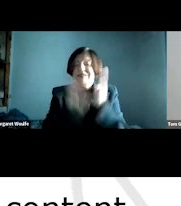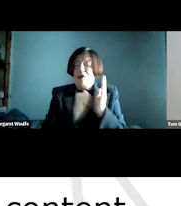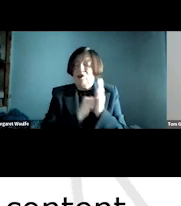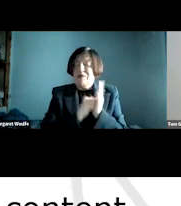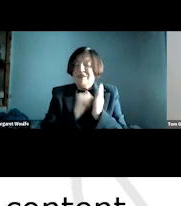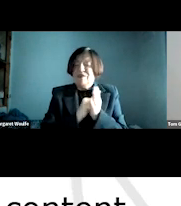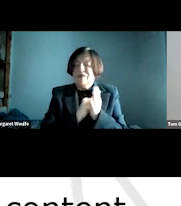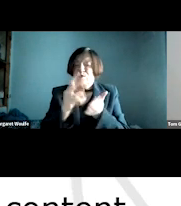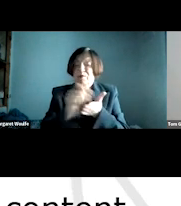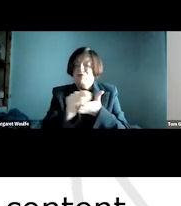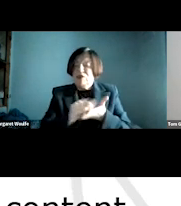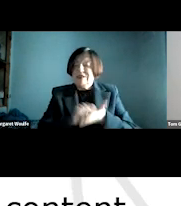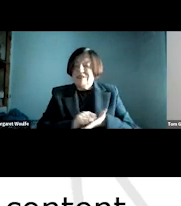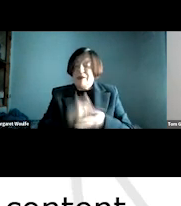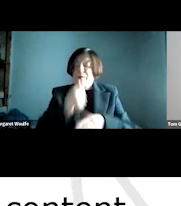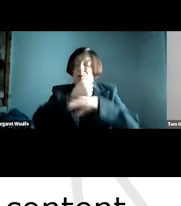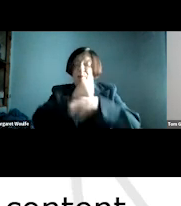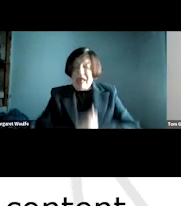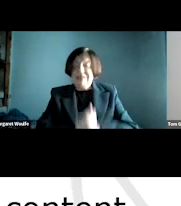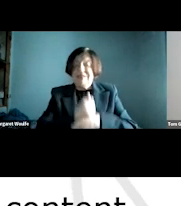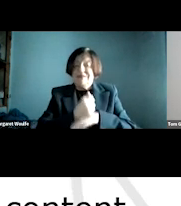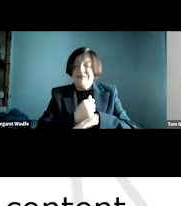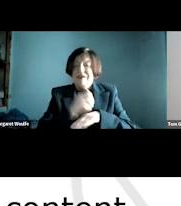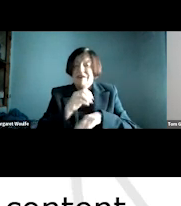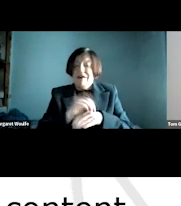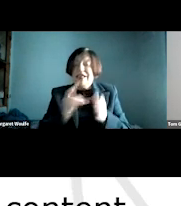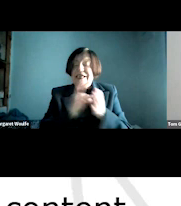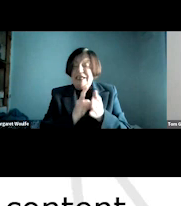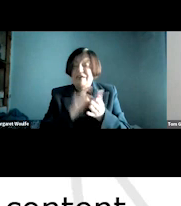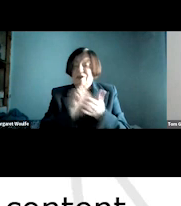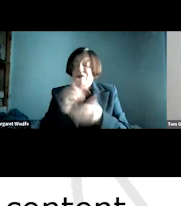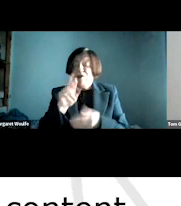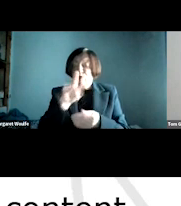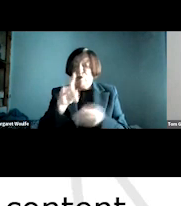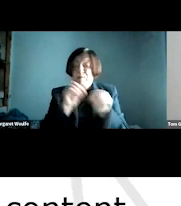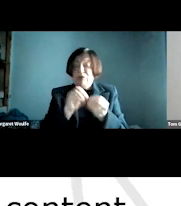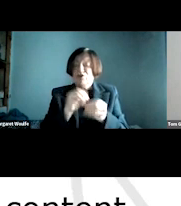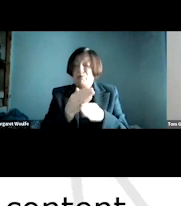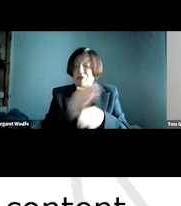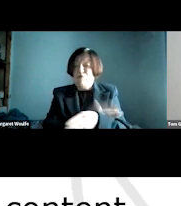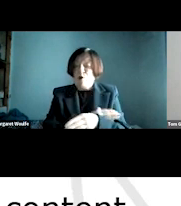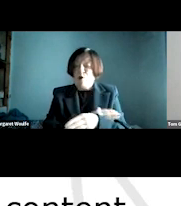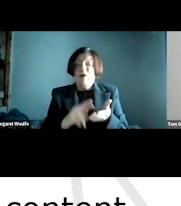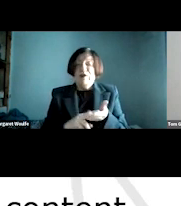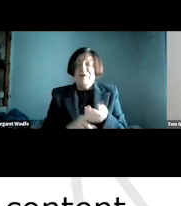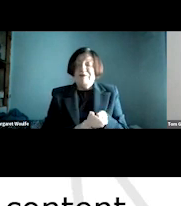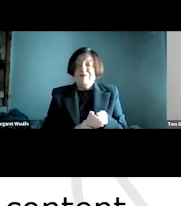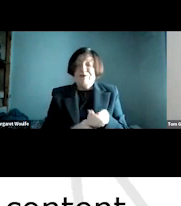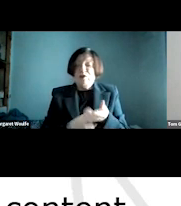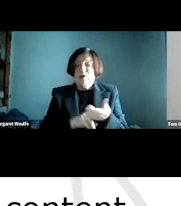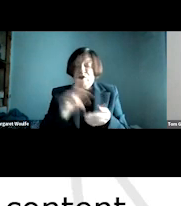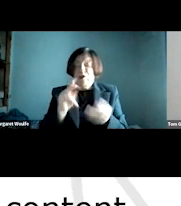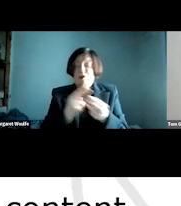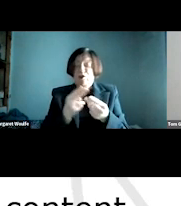that will be written based on the key documents that Ruth talked about earlier on, using the Universal